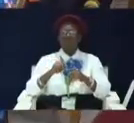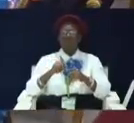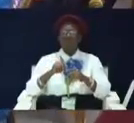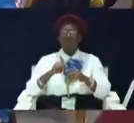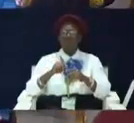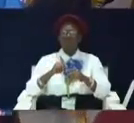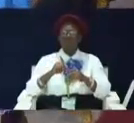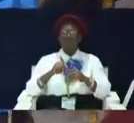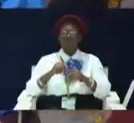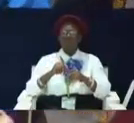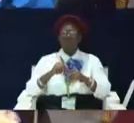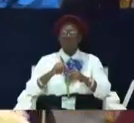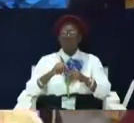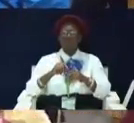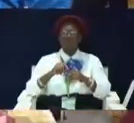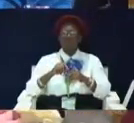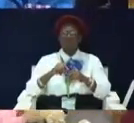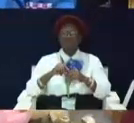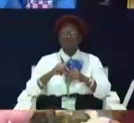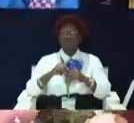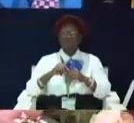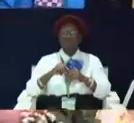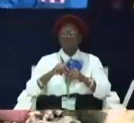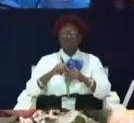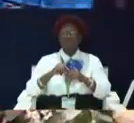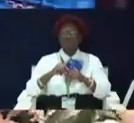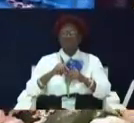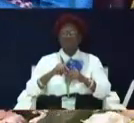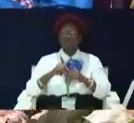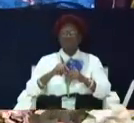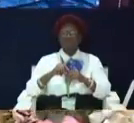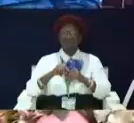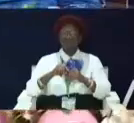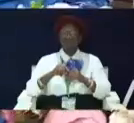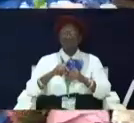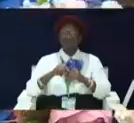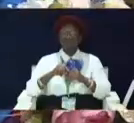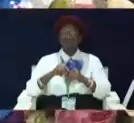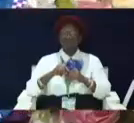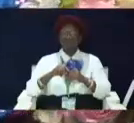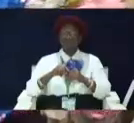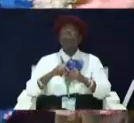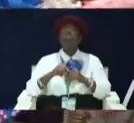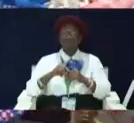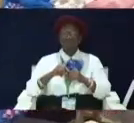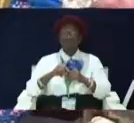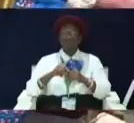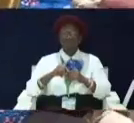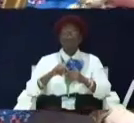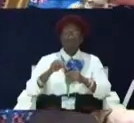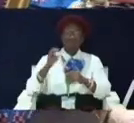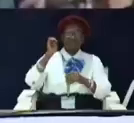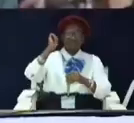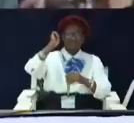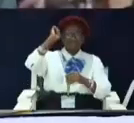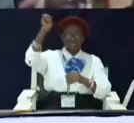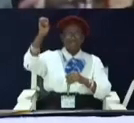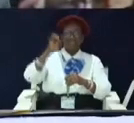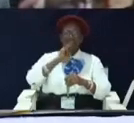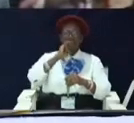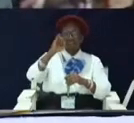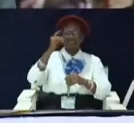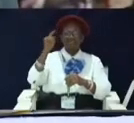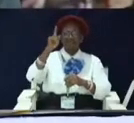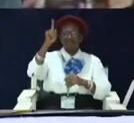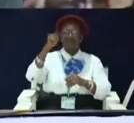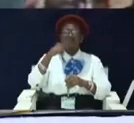rather. Ṣùgbọ́n ìdáhùn rẹ̀ kìí ṣe tí ẹ lè fi yangàn. Is the one who told us last